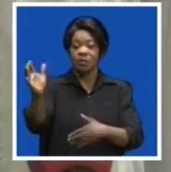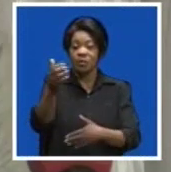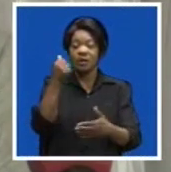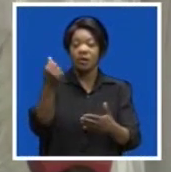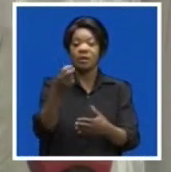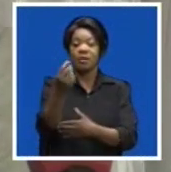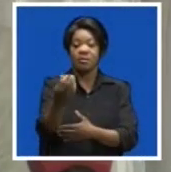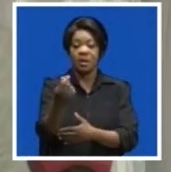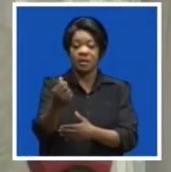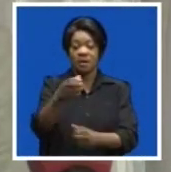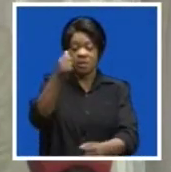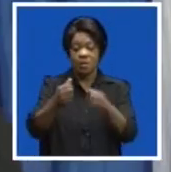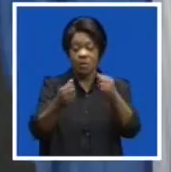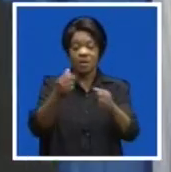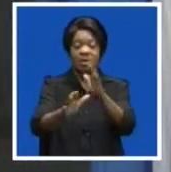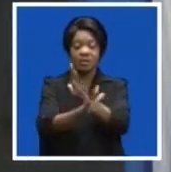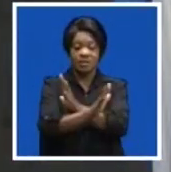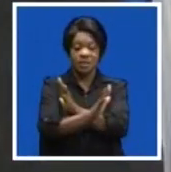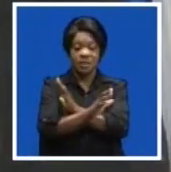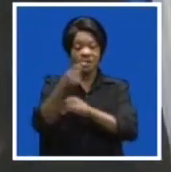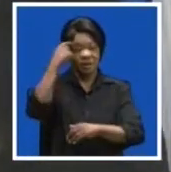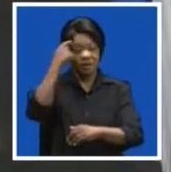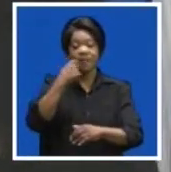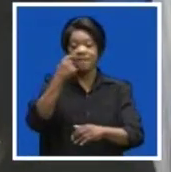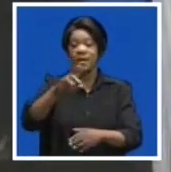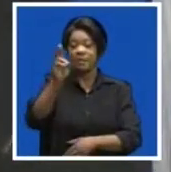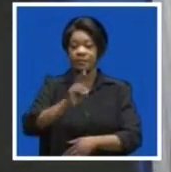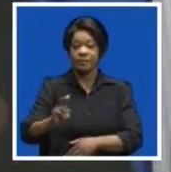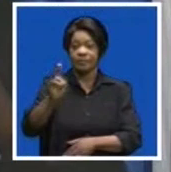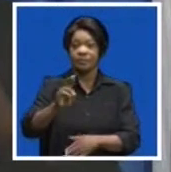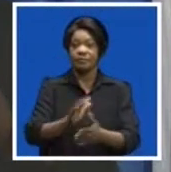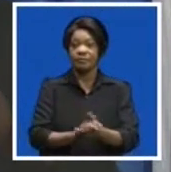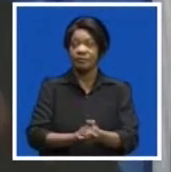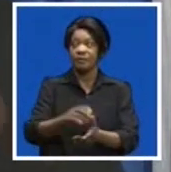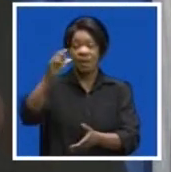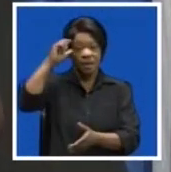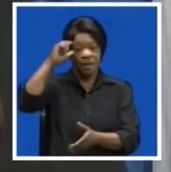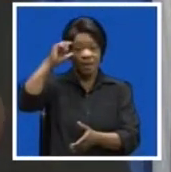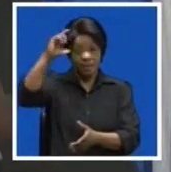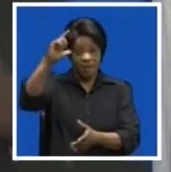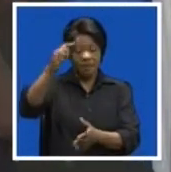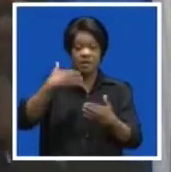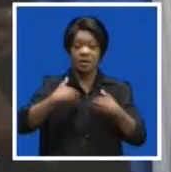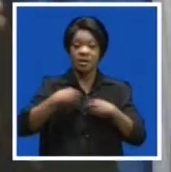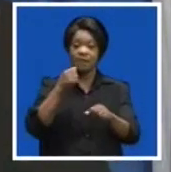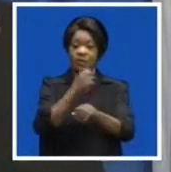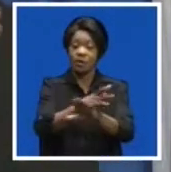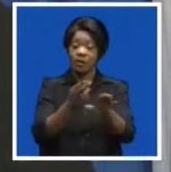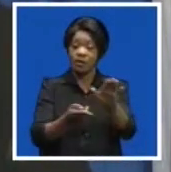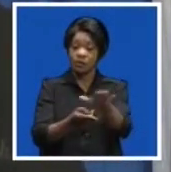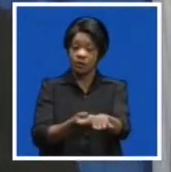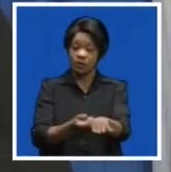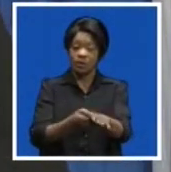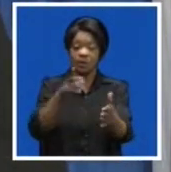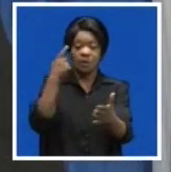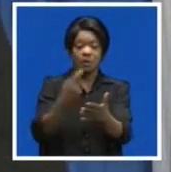money that the government is supposed to aid. The capacity has been shown. What we expect from